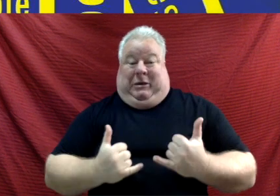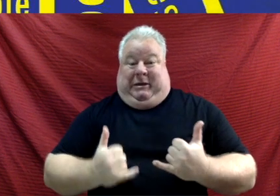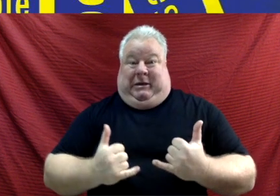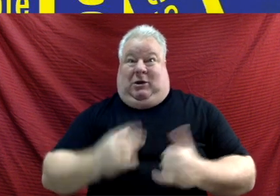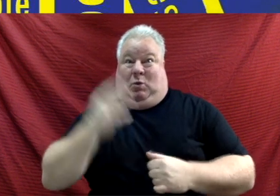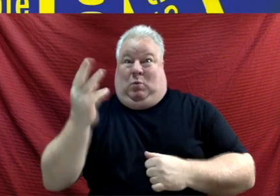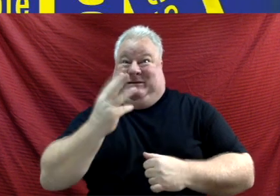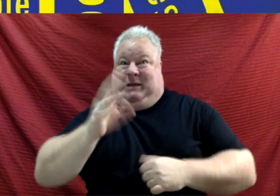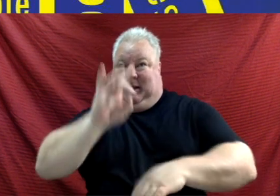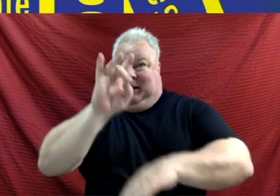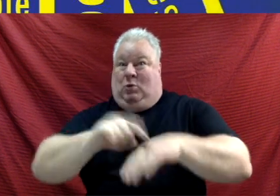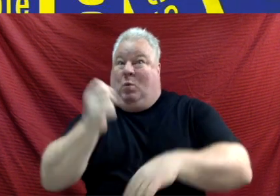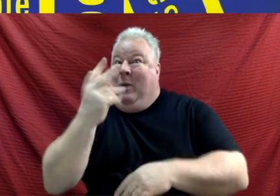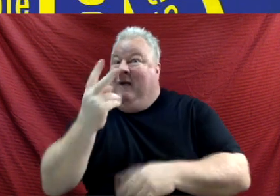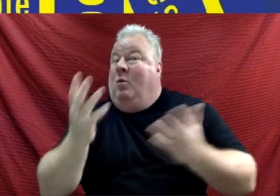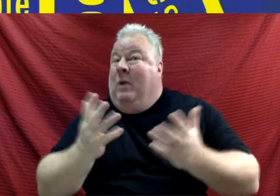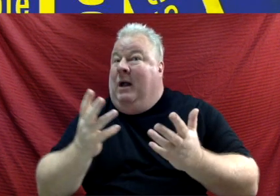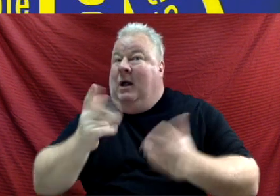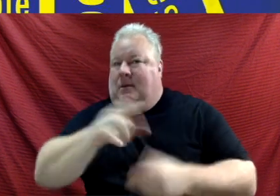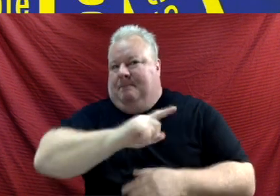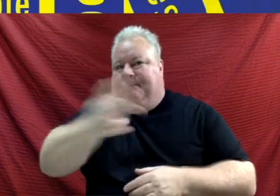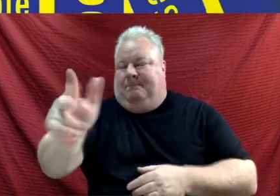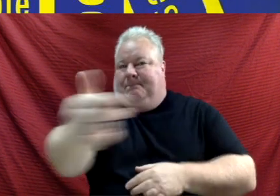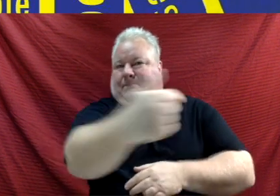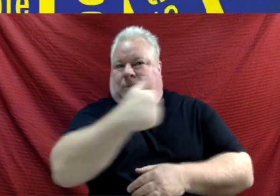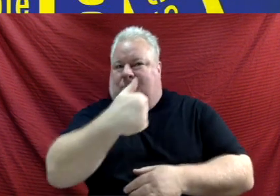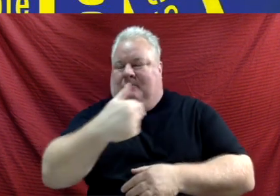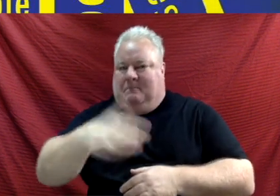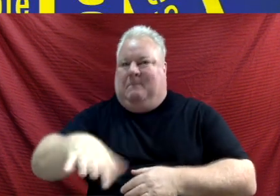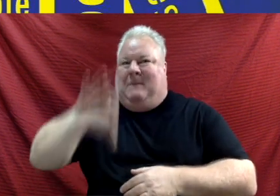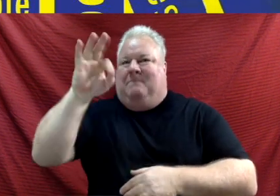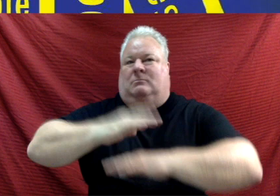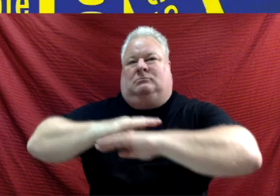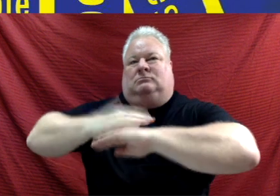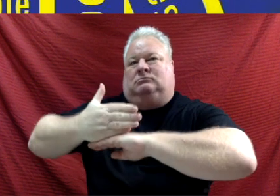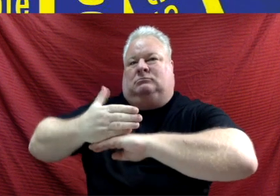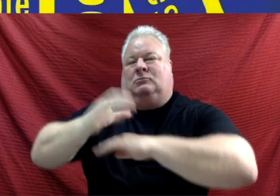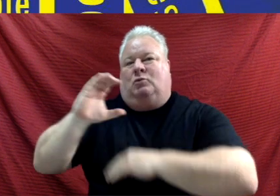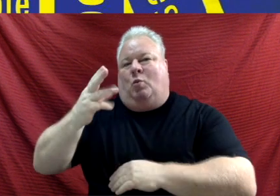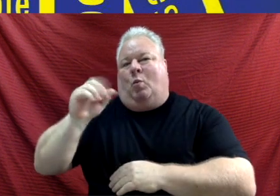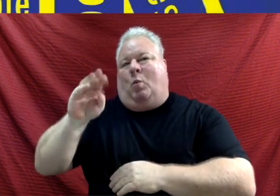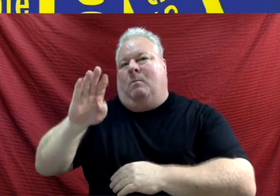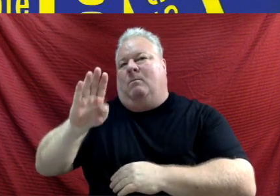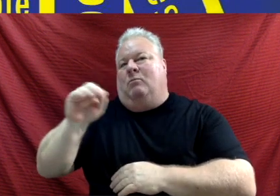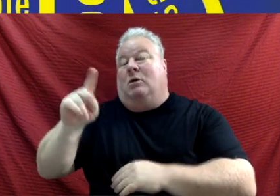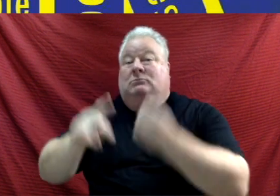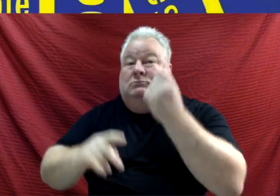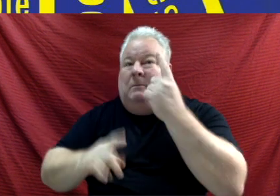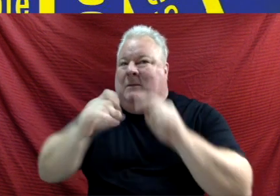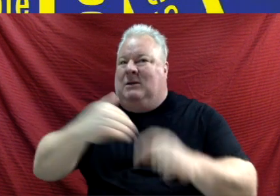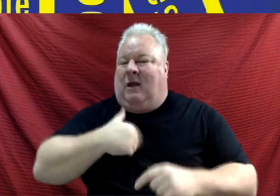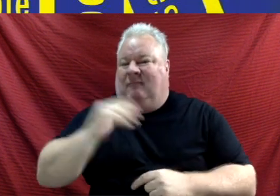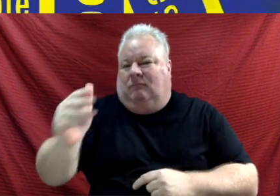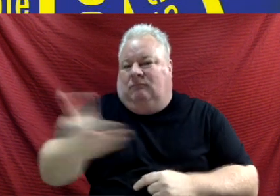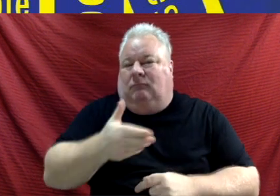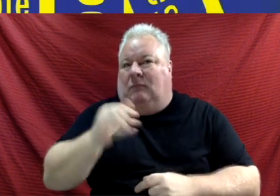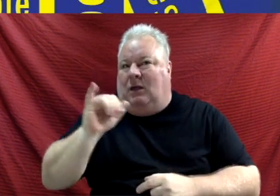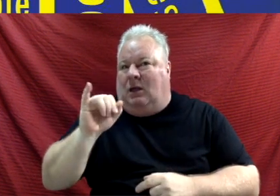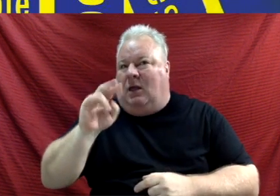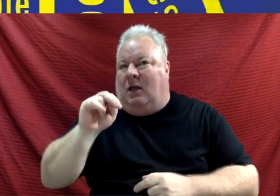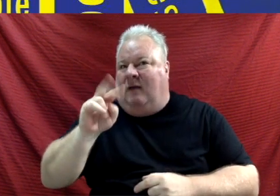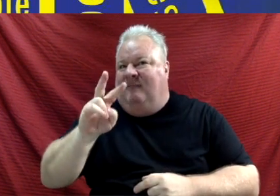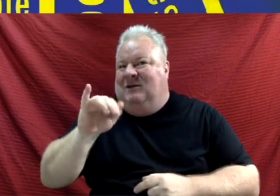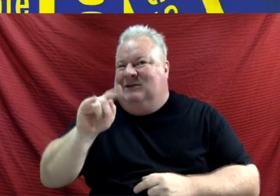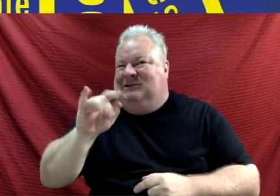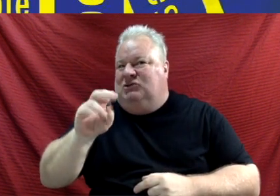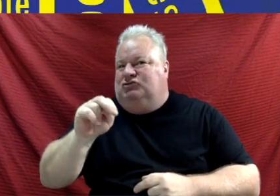Chromebook pickup will be today from 8 to 12. If you have an invitation, please come by today to pick up